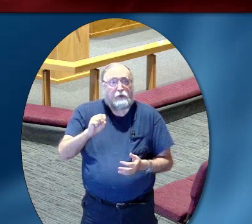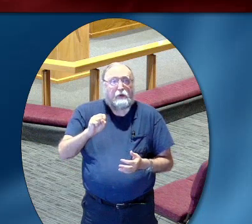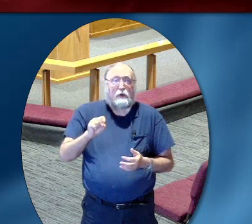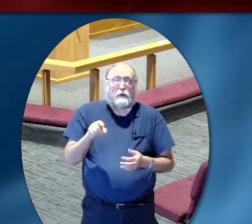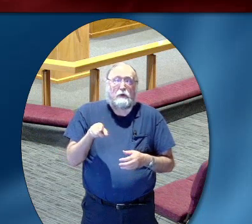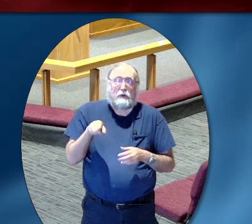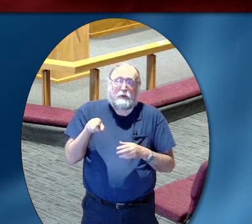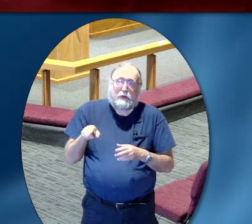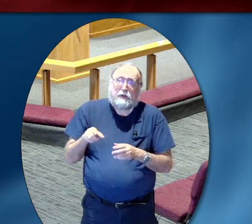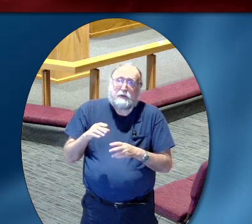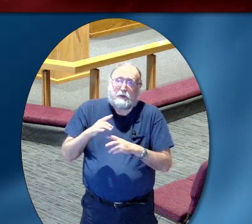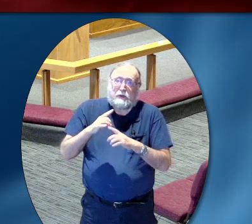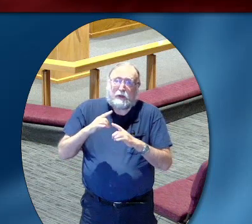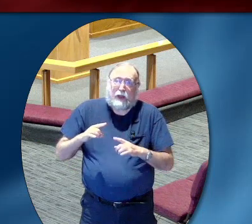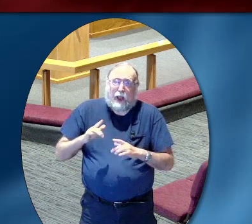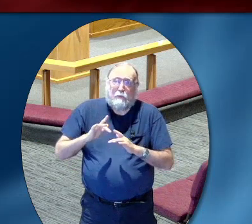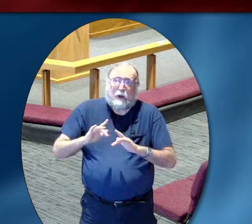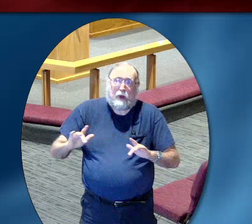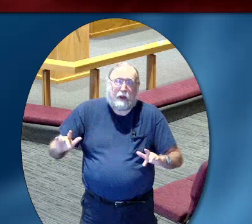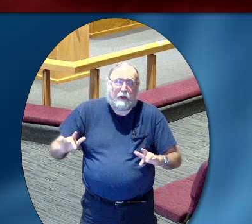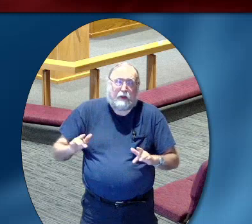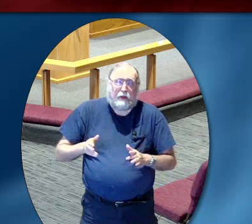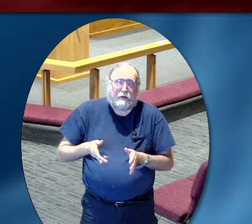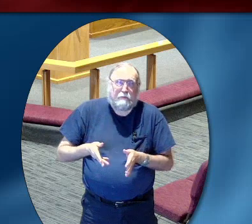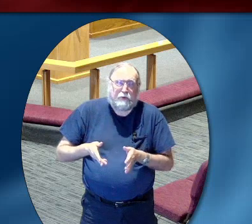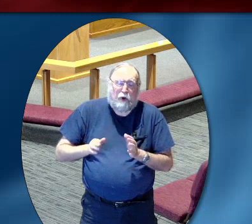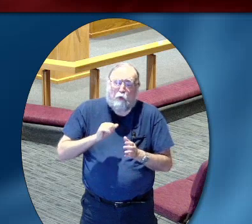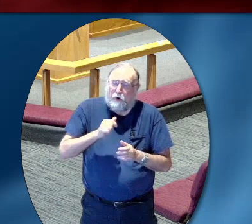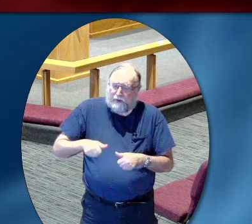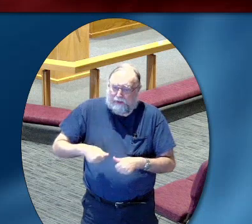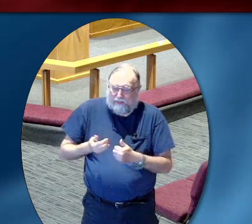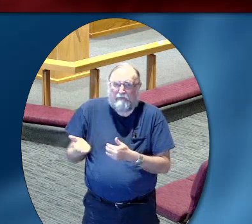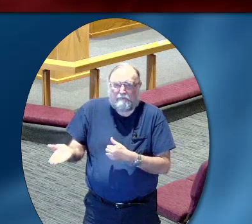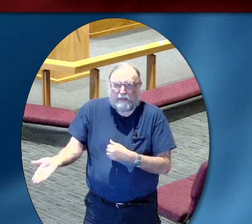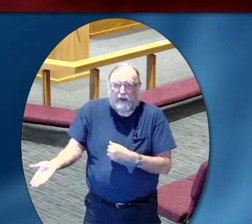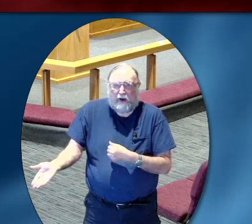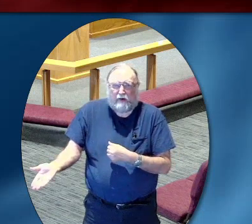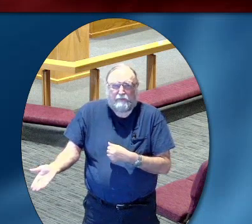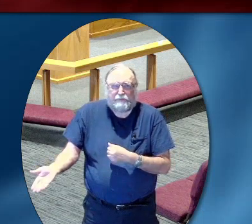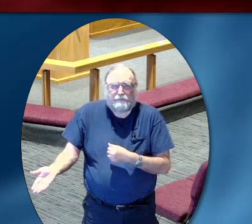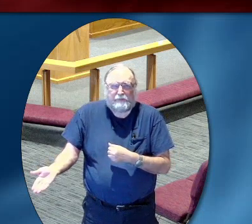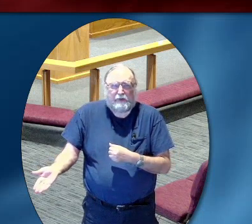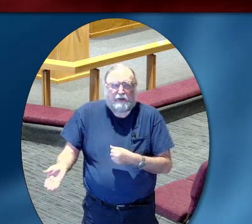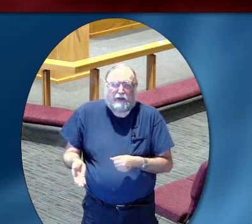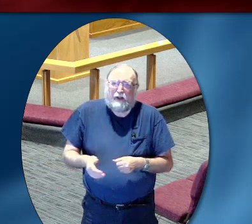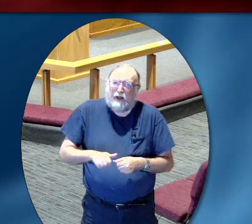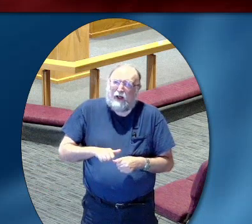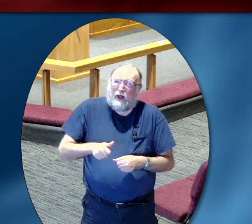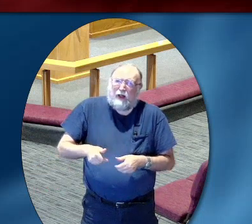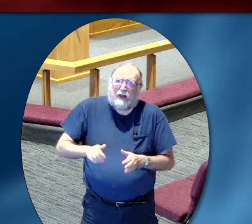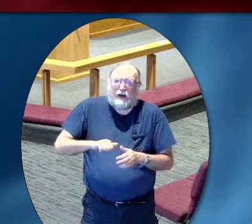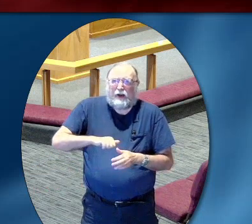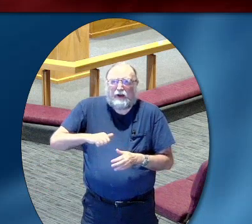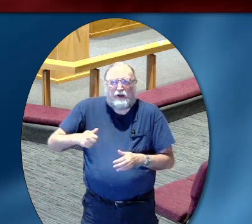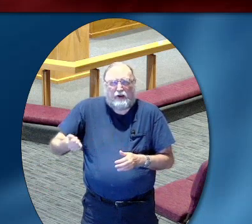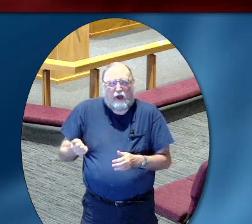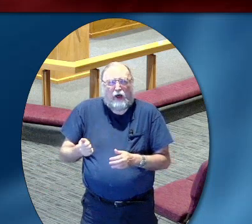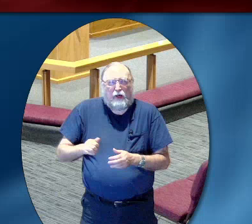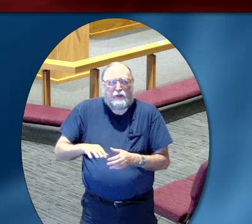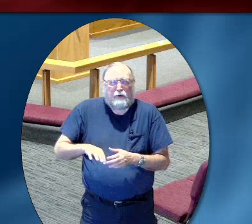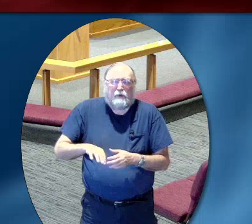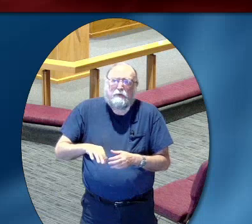his camp become desolate, and let there be no one to dwell in it, and let another take his